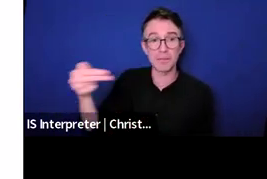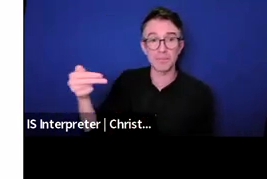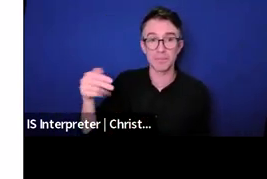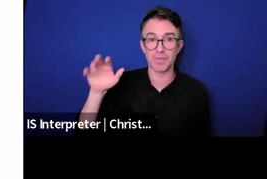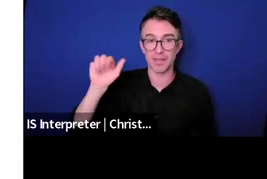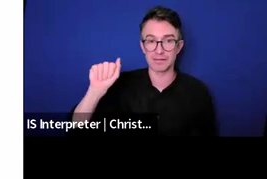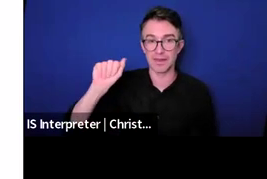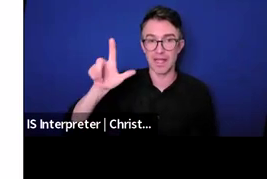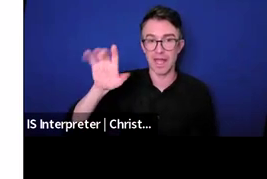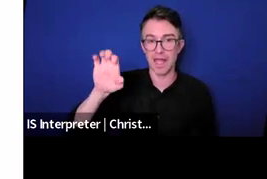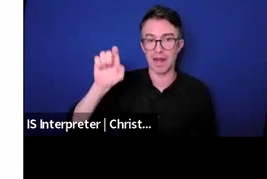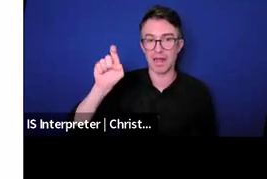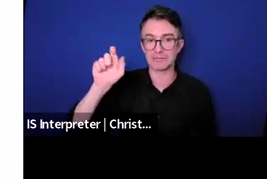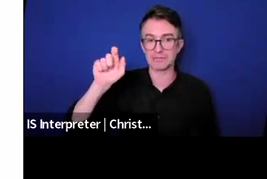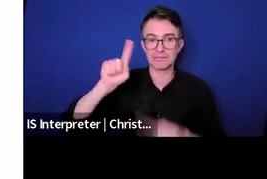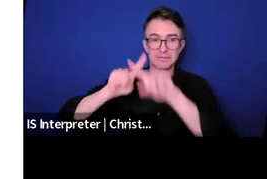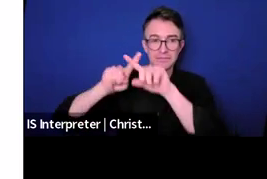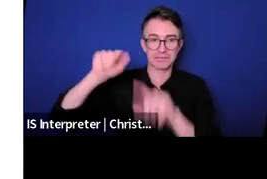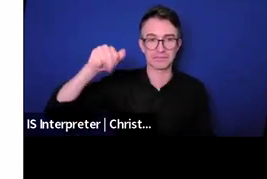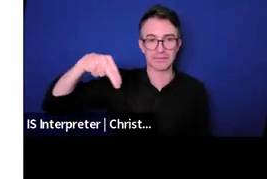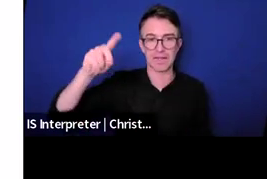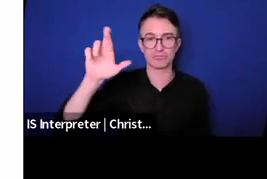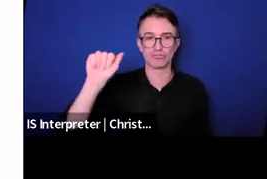overview. Alexandra, the floor is yours.